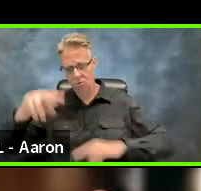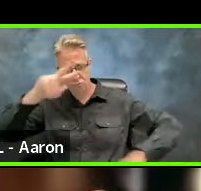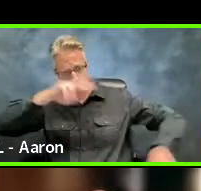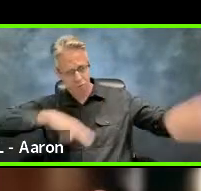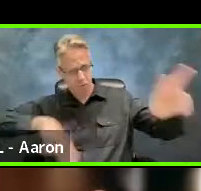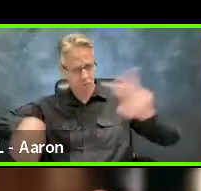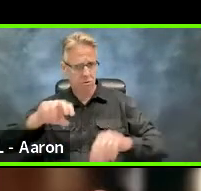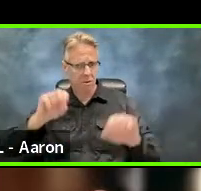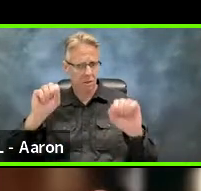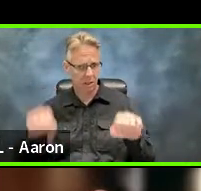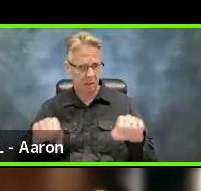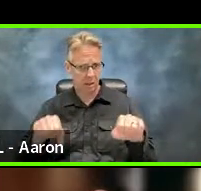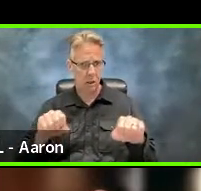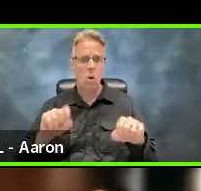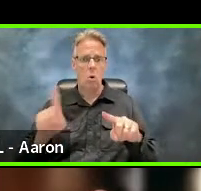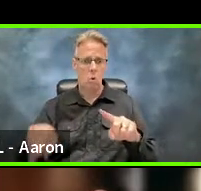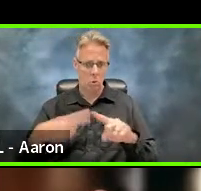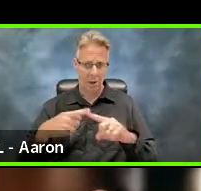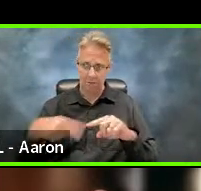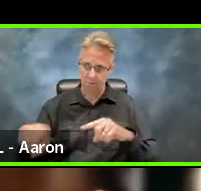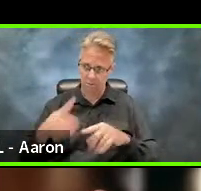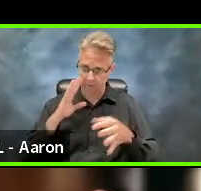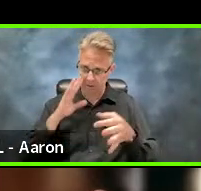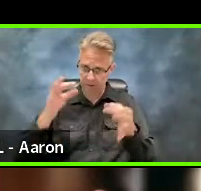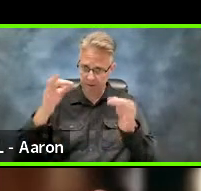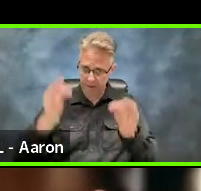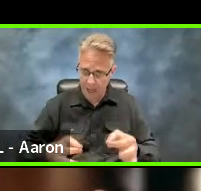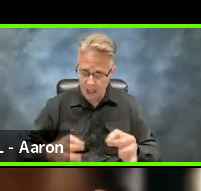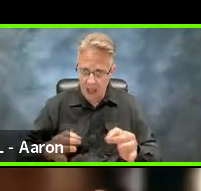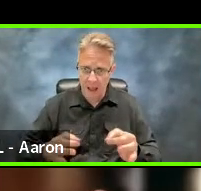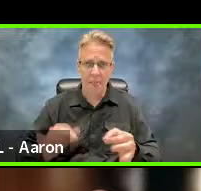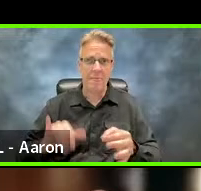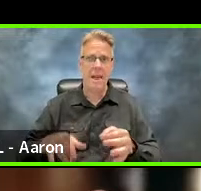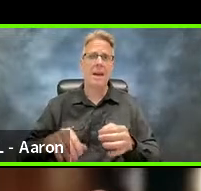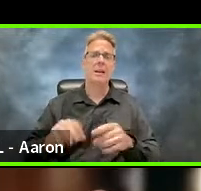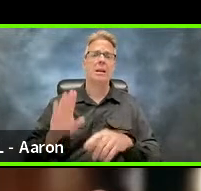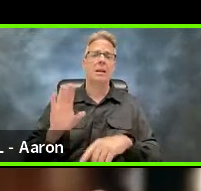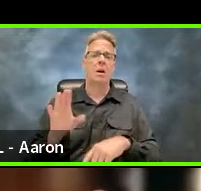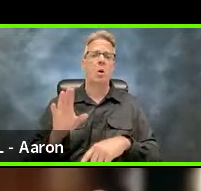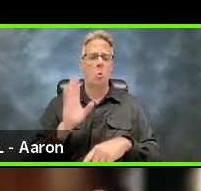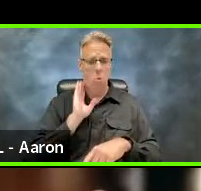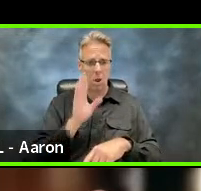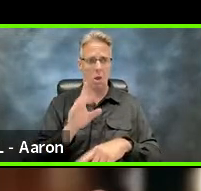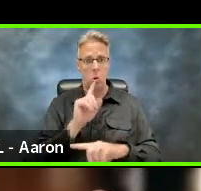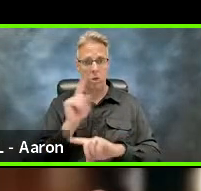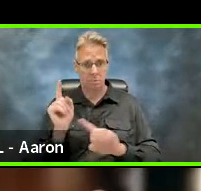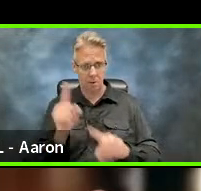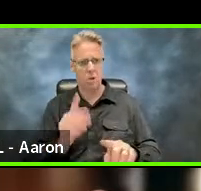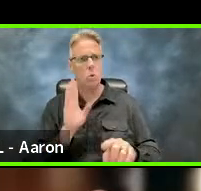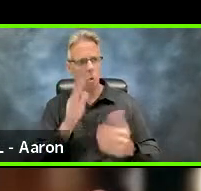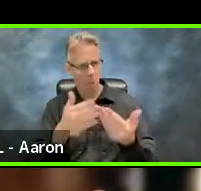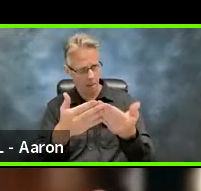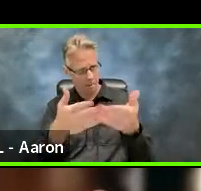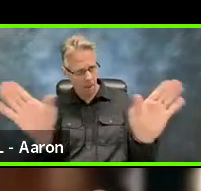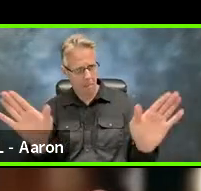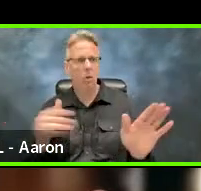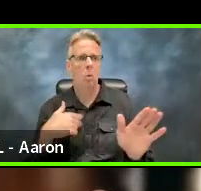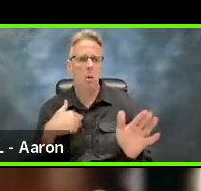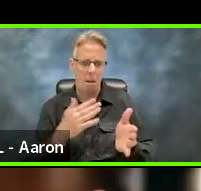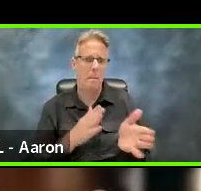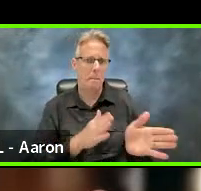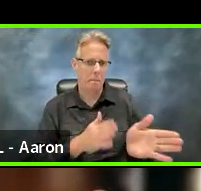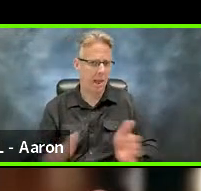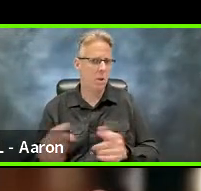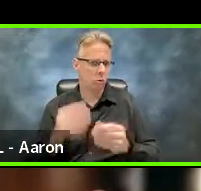decided, the responses and the conditions, for example, will be public we also intend to make those public. And